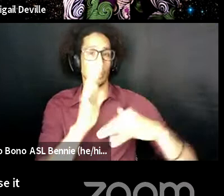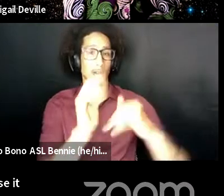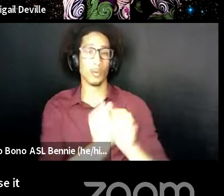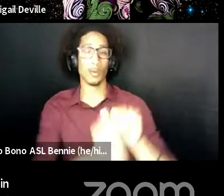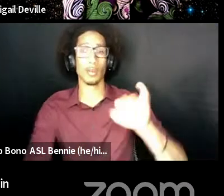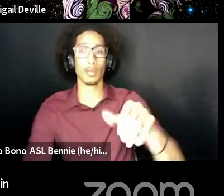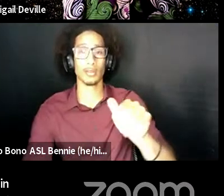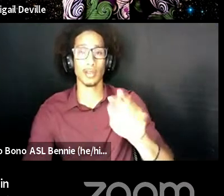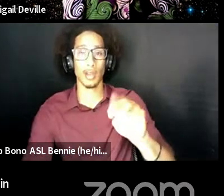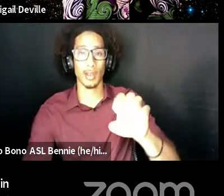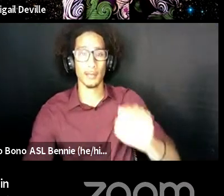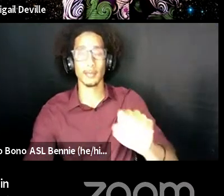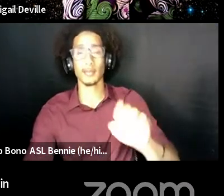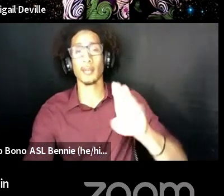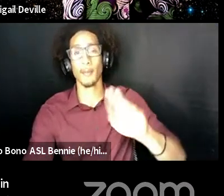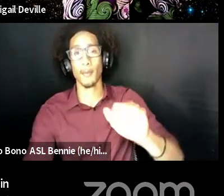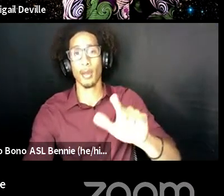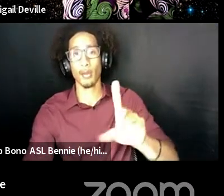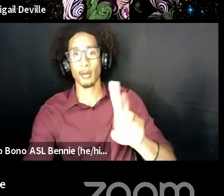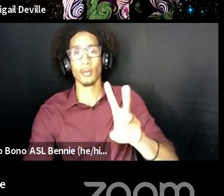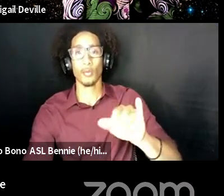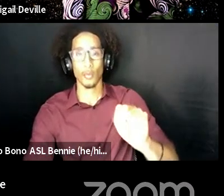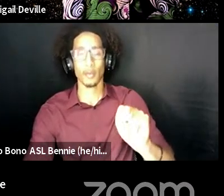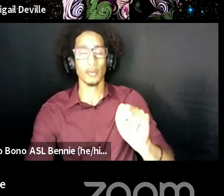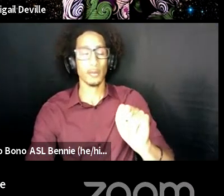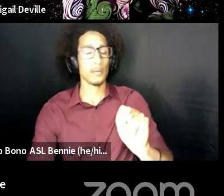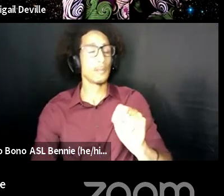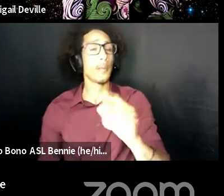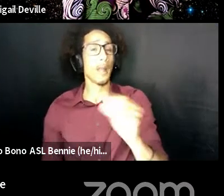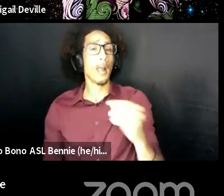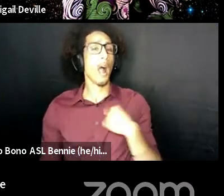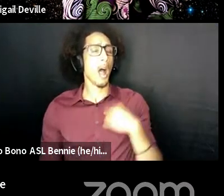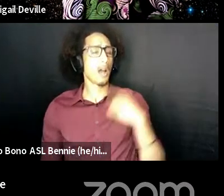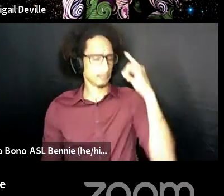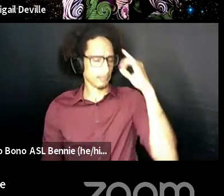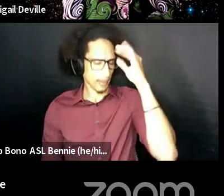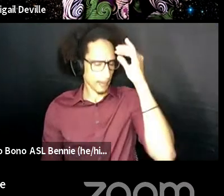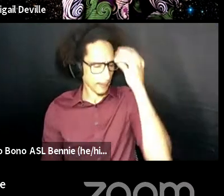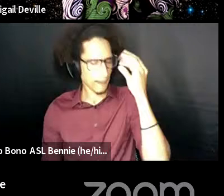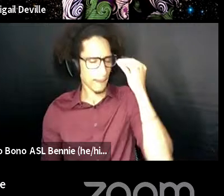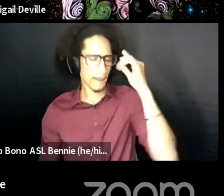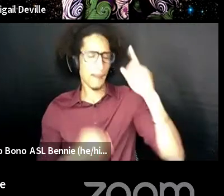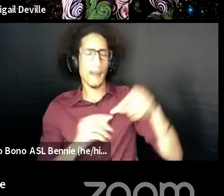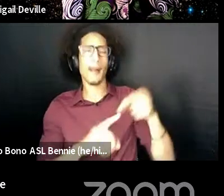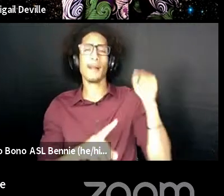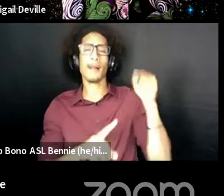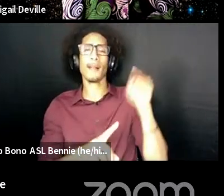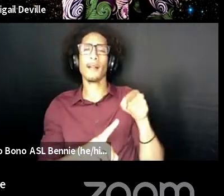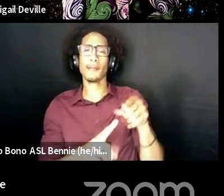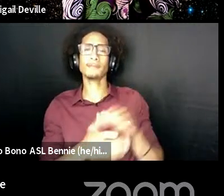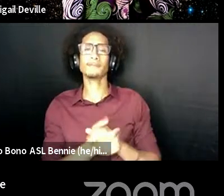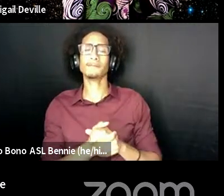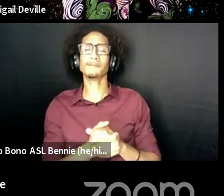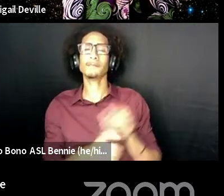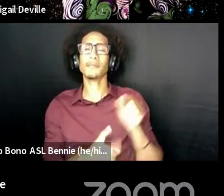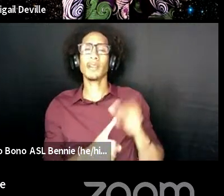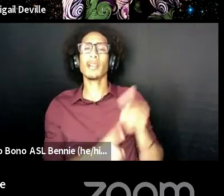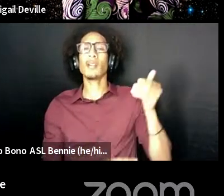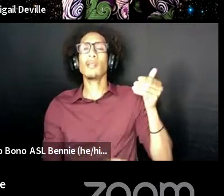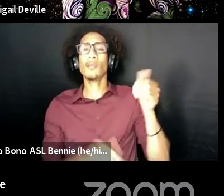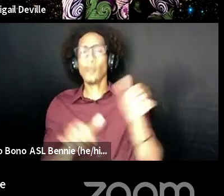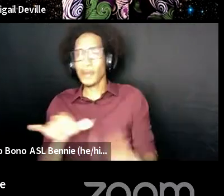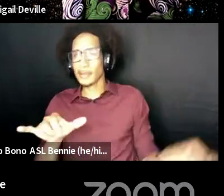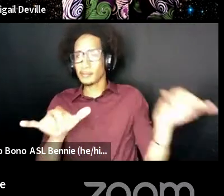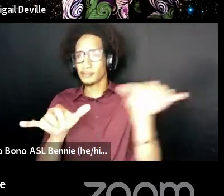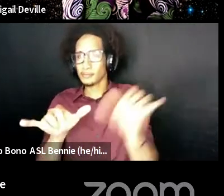about him, and I think about the repetition of conversation. And I think about the scale